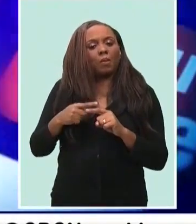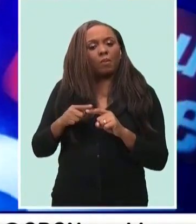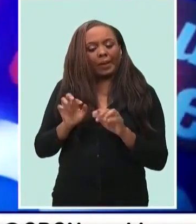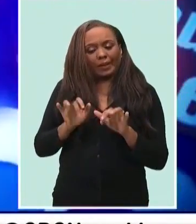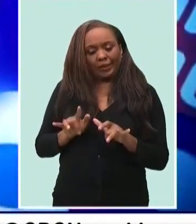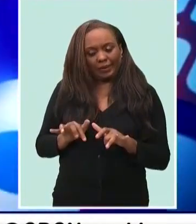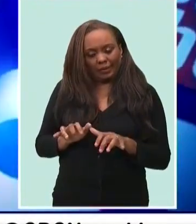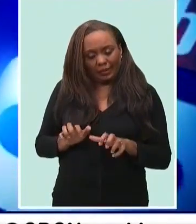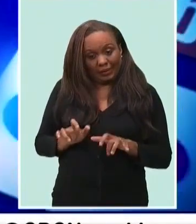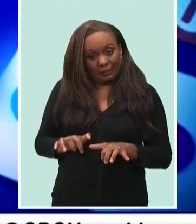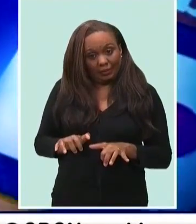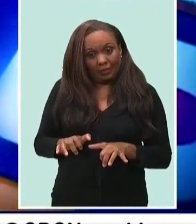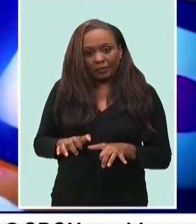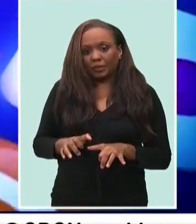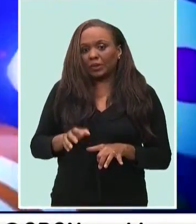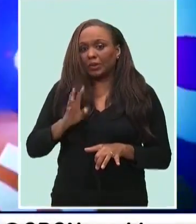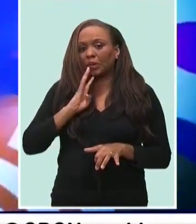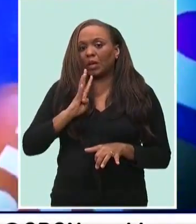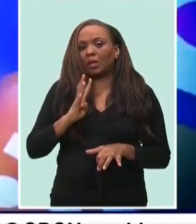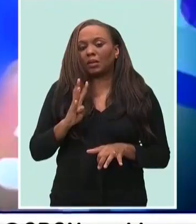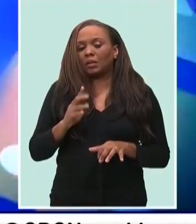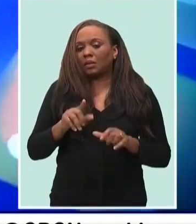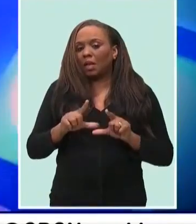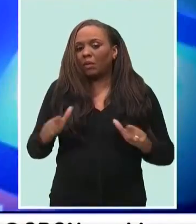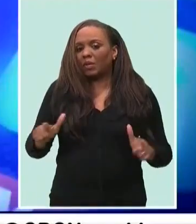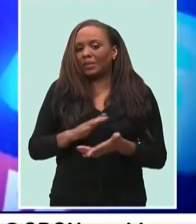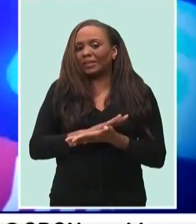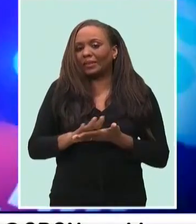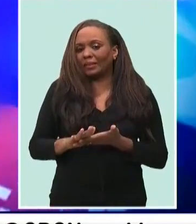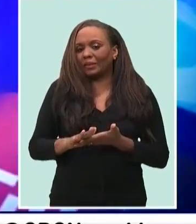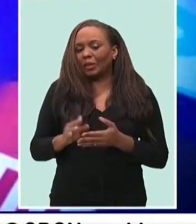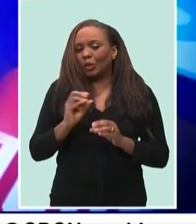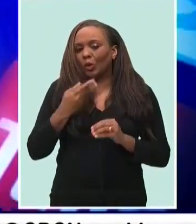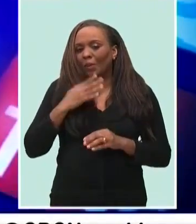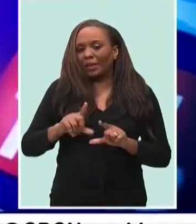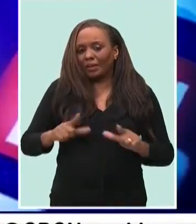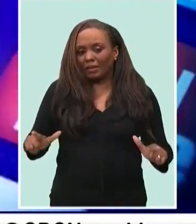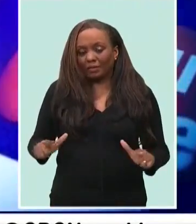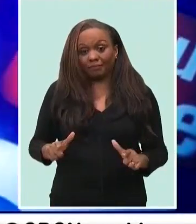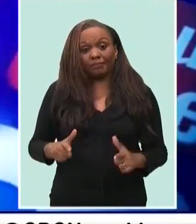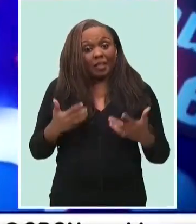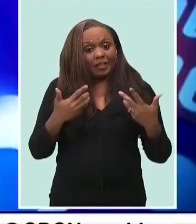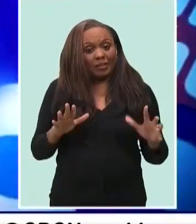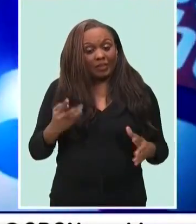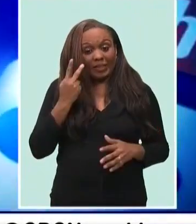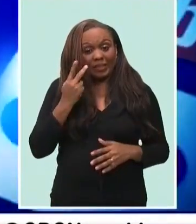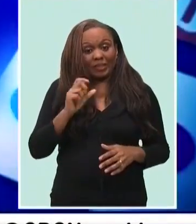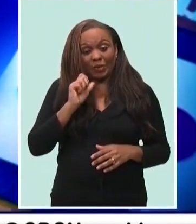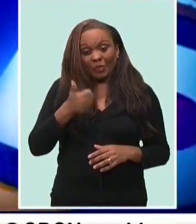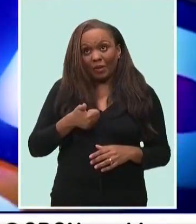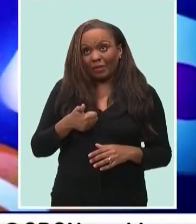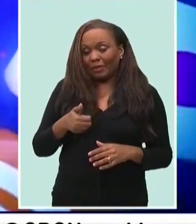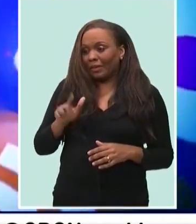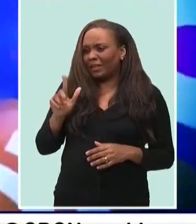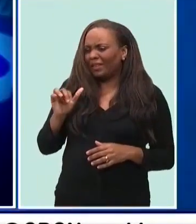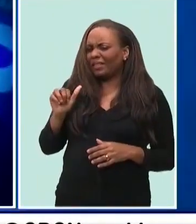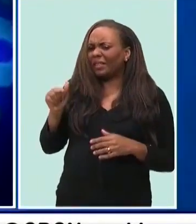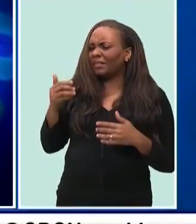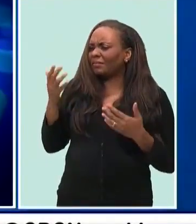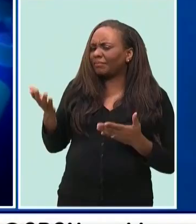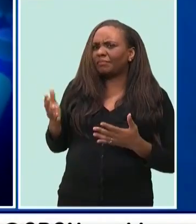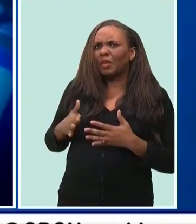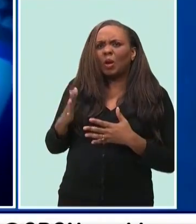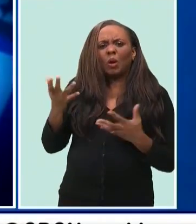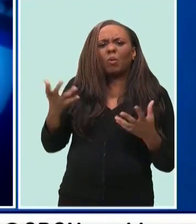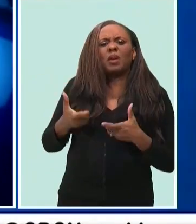nca@cbc.bb. But please remember to keep your comments clean. So that's it for What's Trending. We'll see you tomorrow. Lisa, what is the biggest